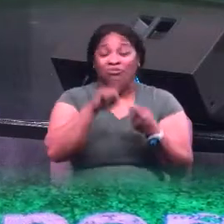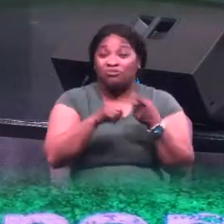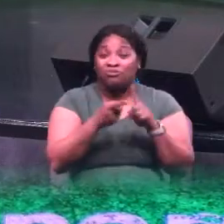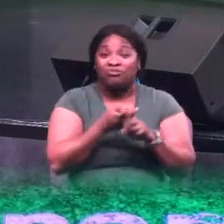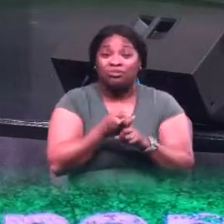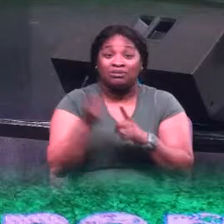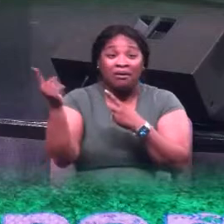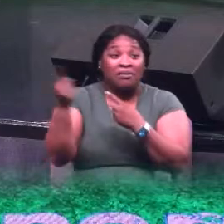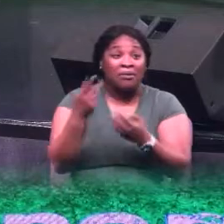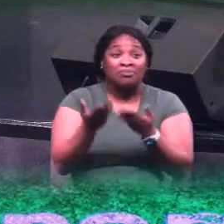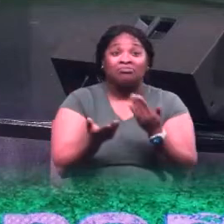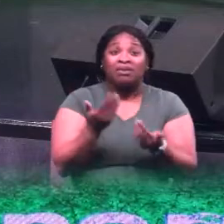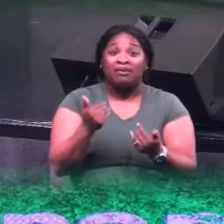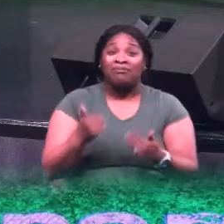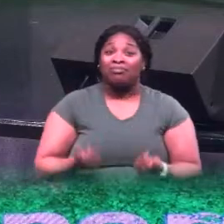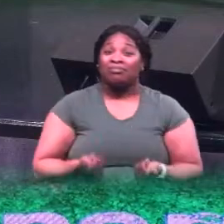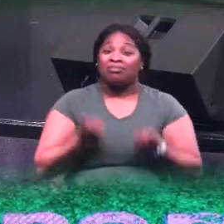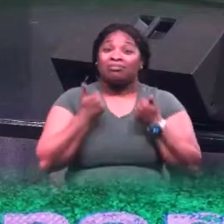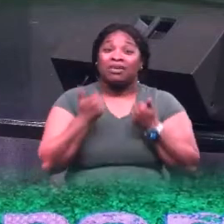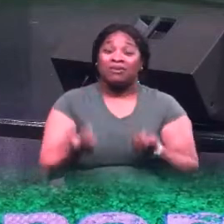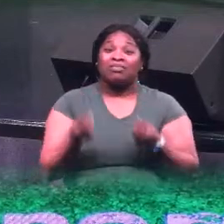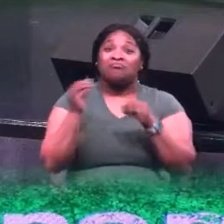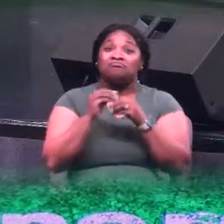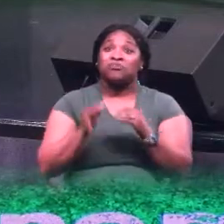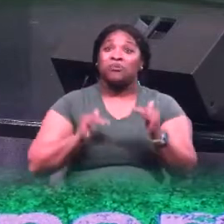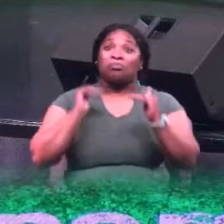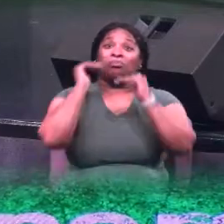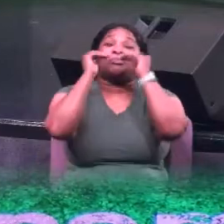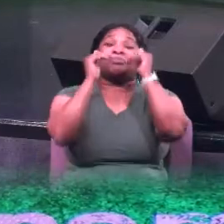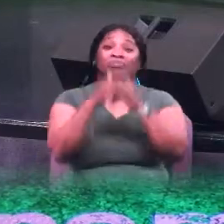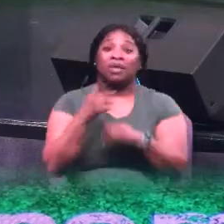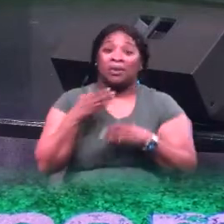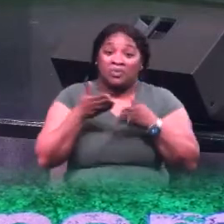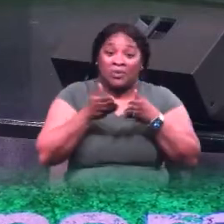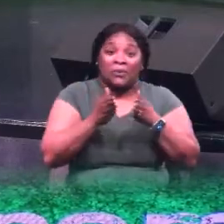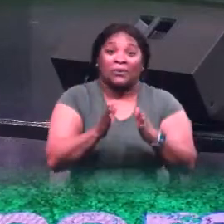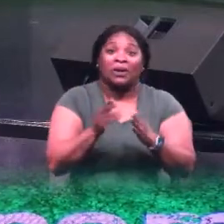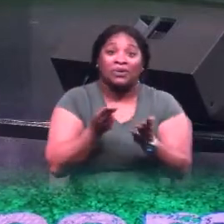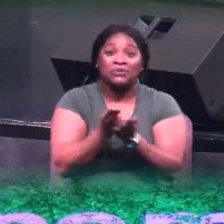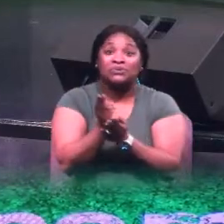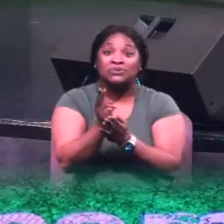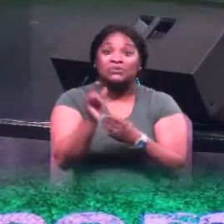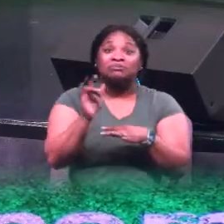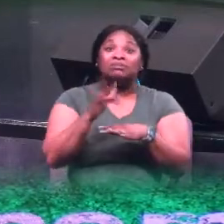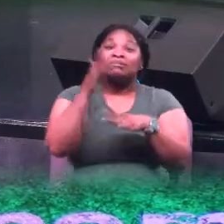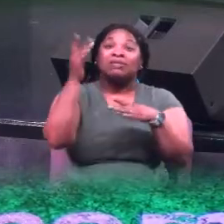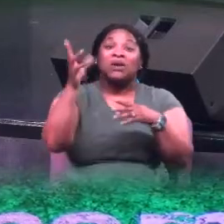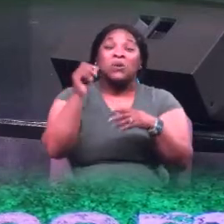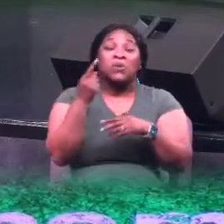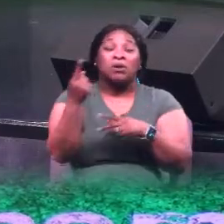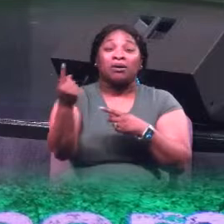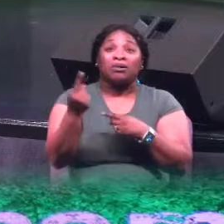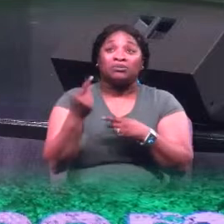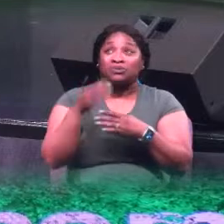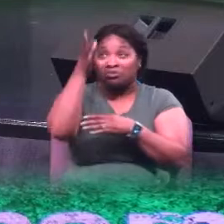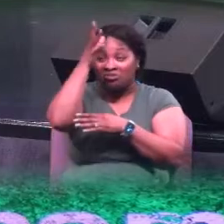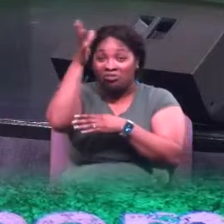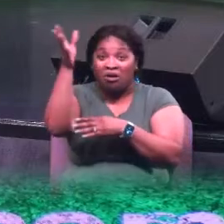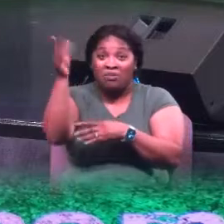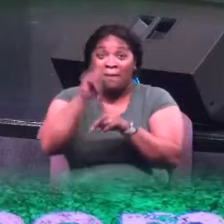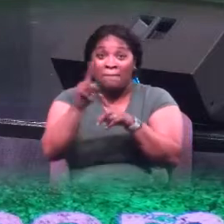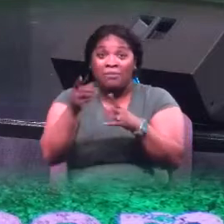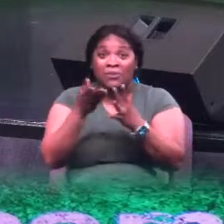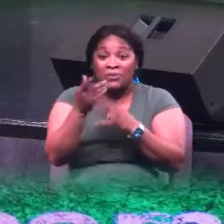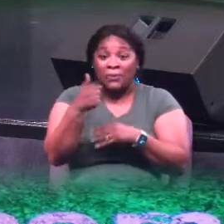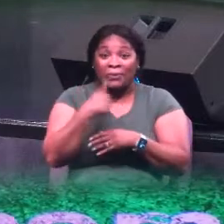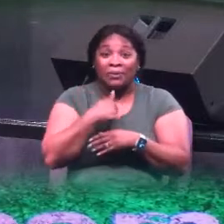I come that you might have life and life more abundantly. I am the way, the truth, and the life. No one cometh to the Father but